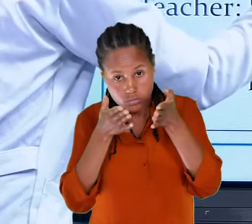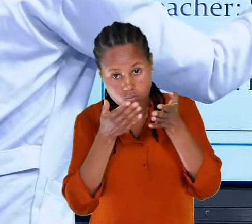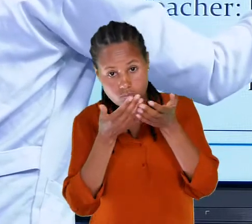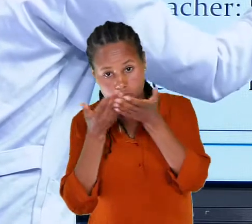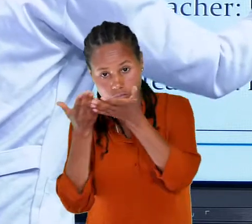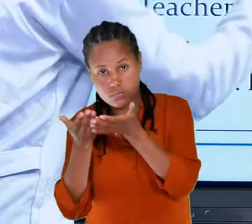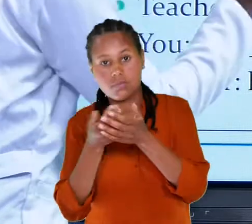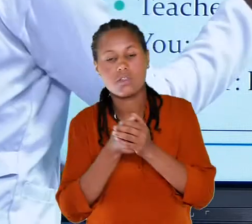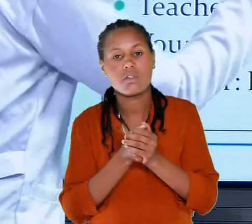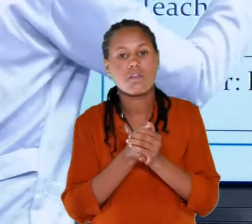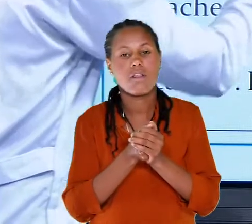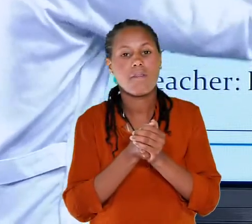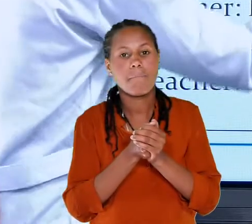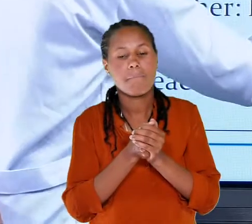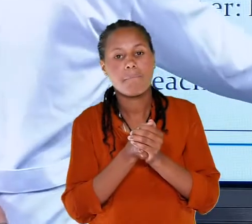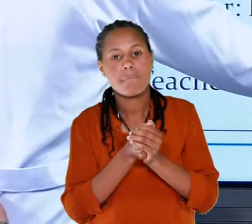are